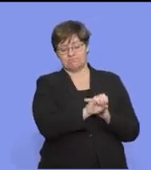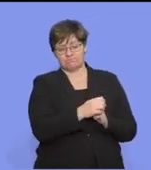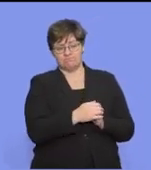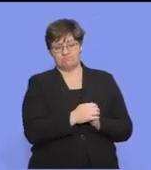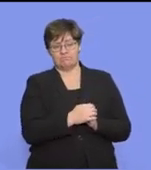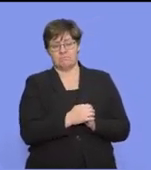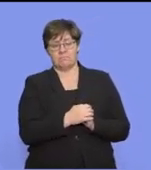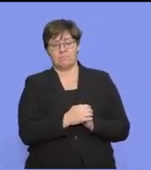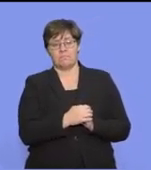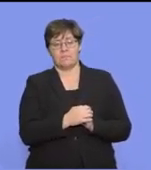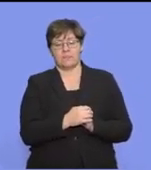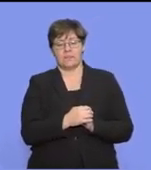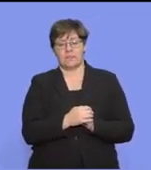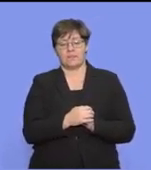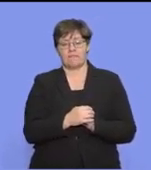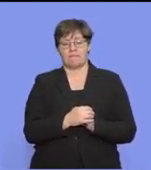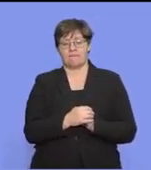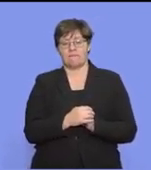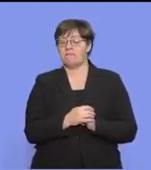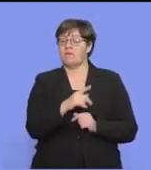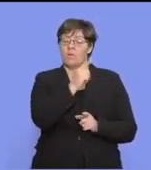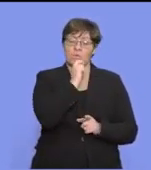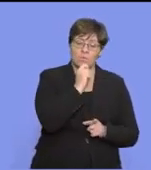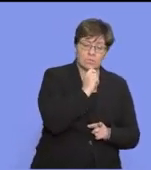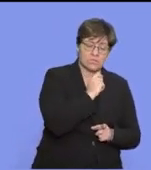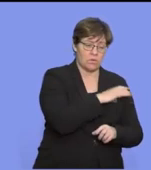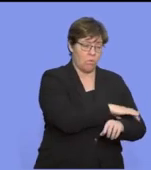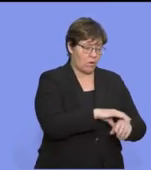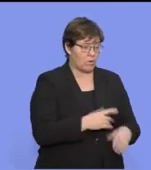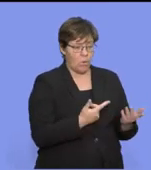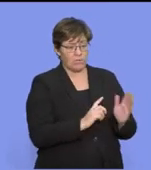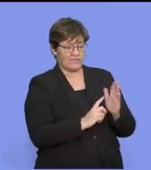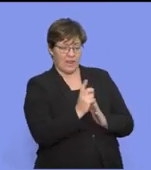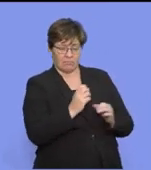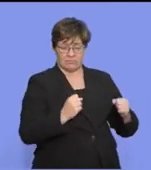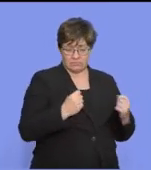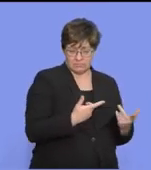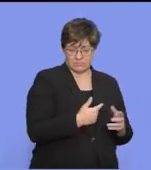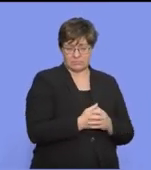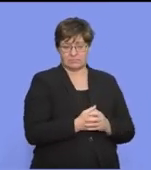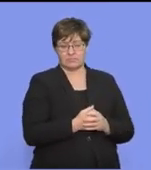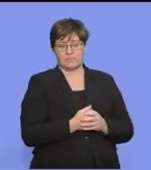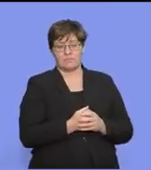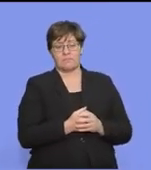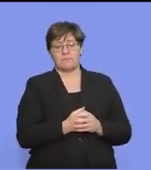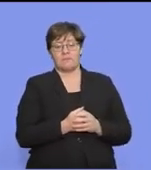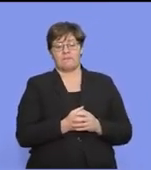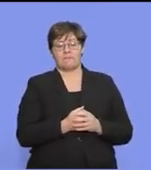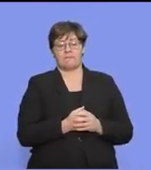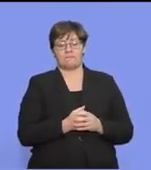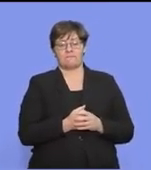we learned that if an organ is used, it develops,